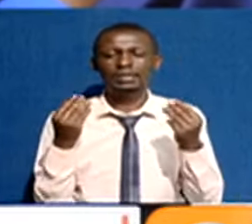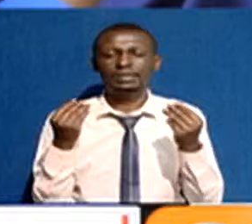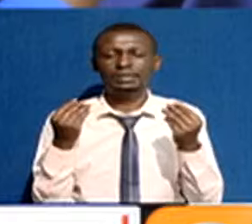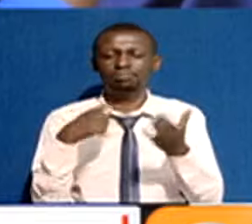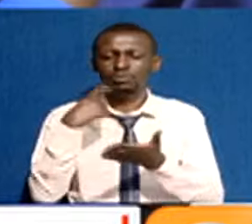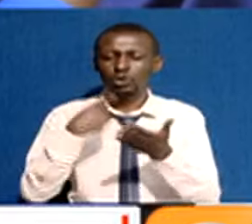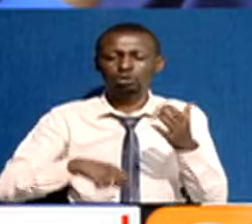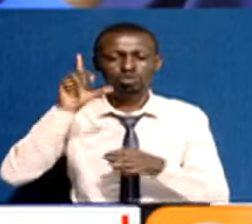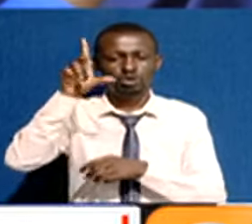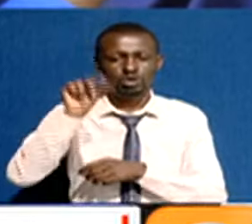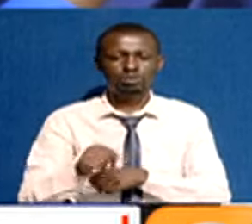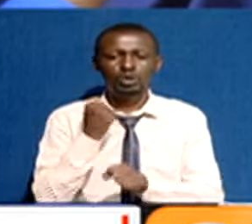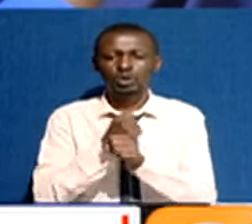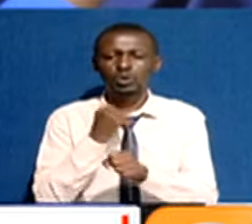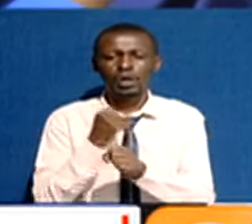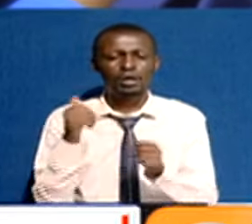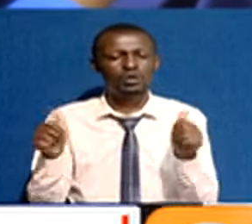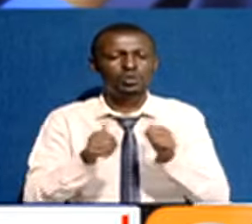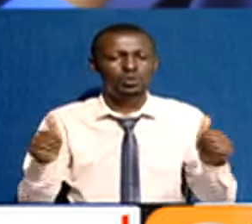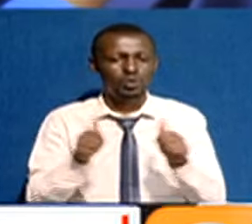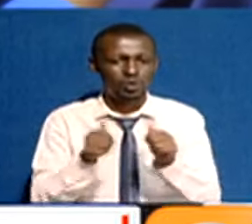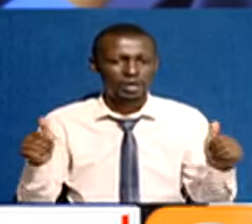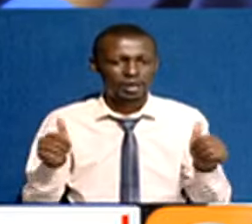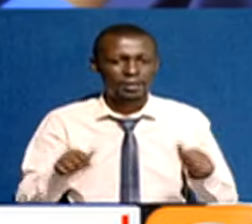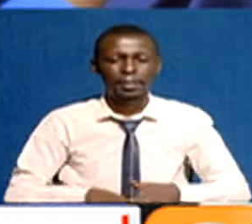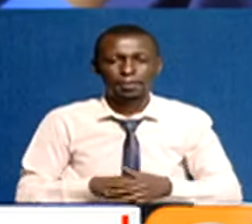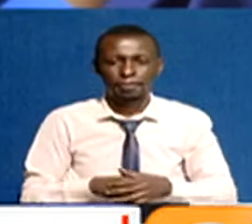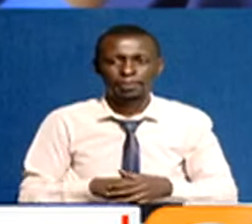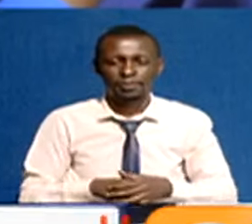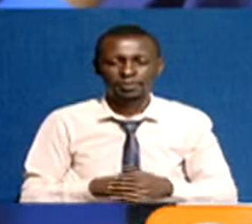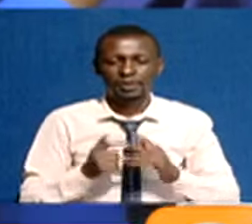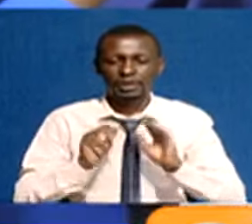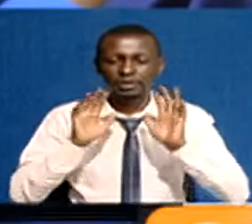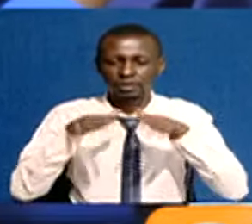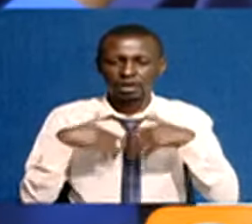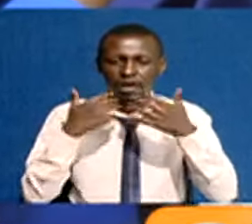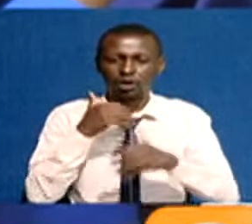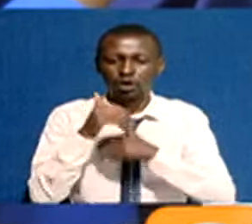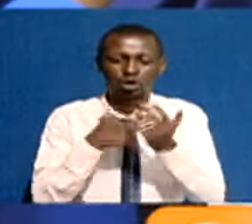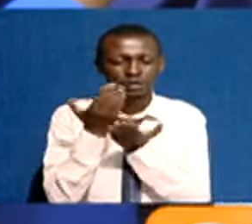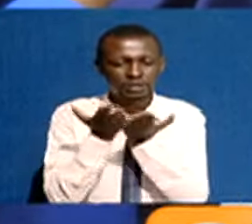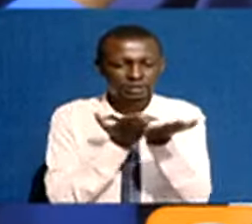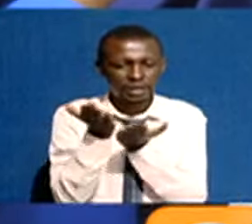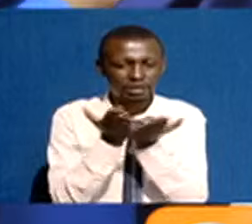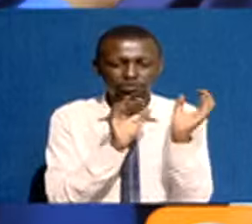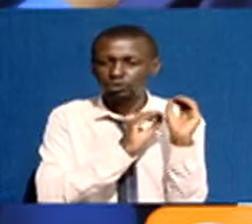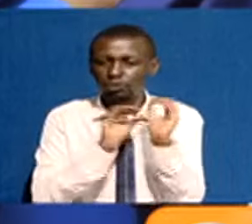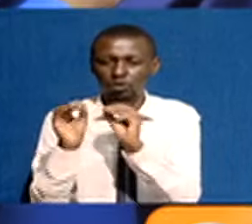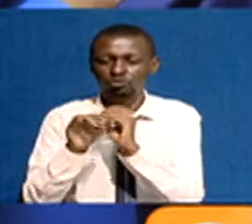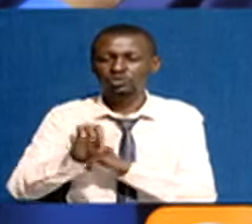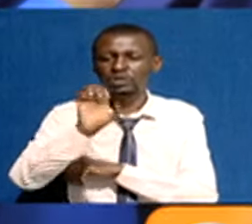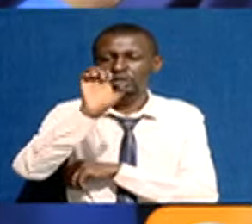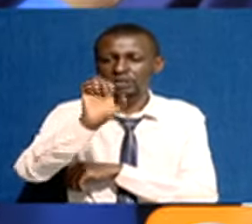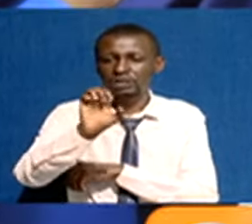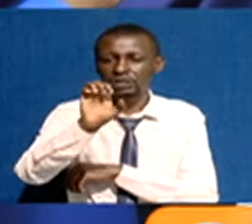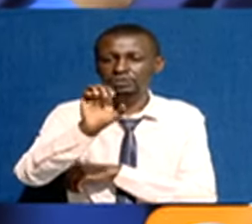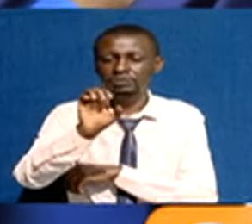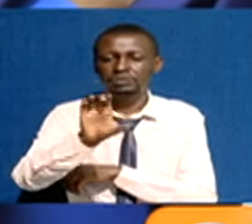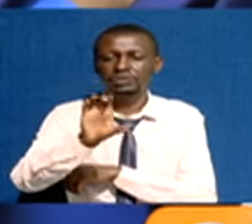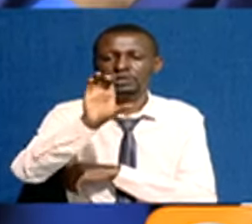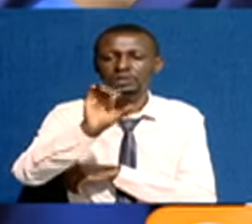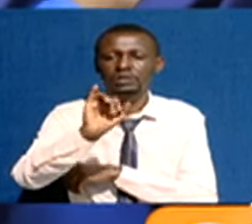cost-effective. And we started from unloading all our services to the e-citizen. And basically, you remember the